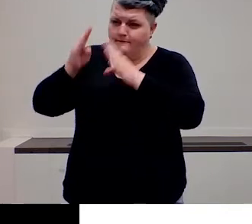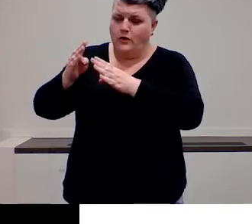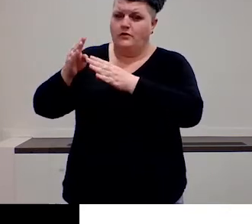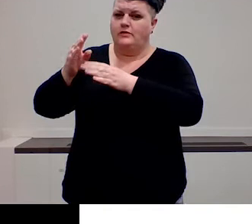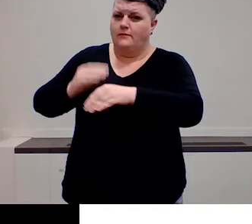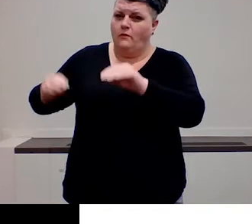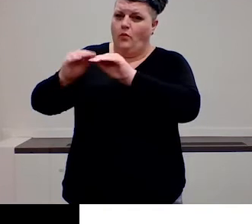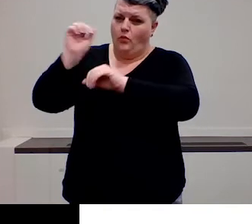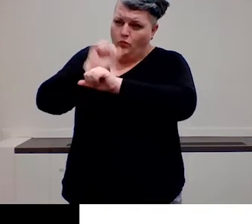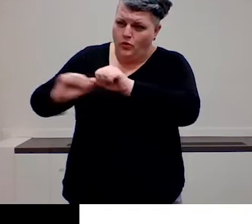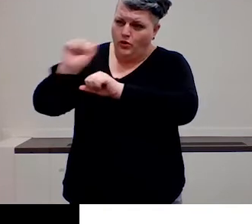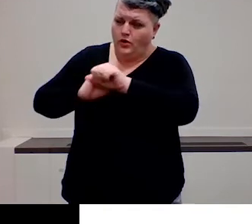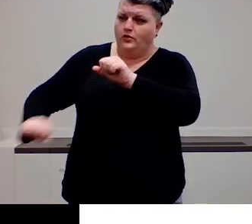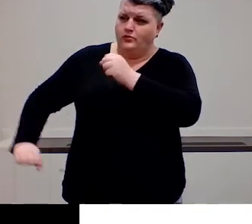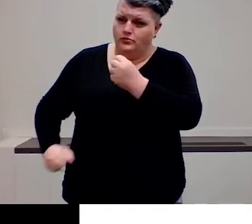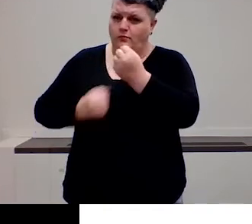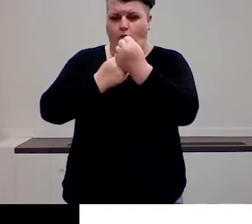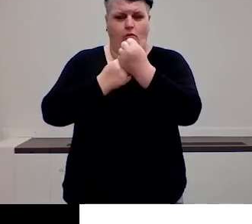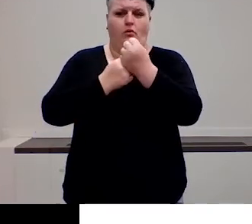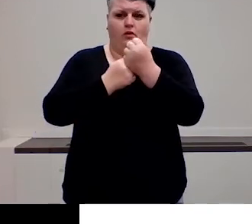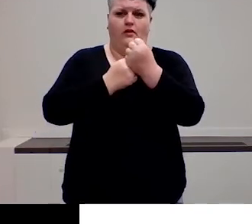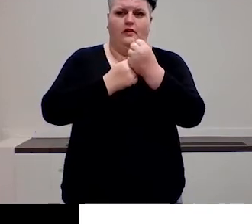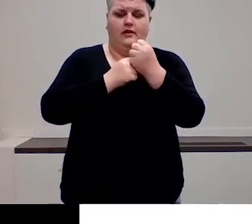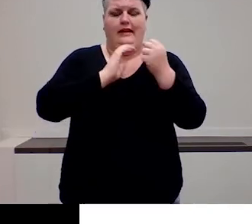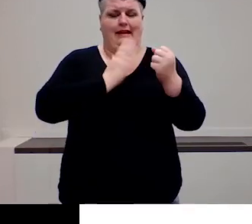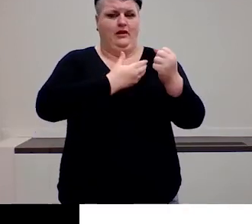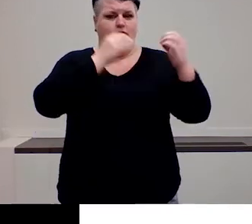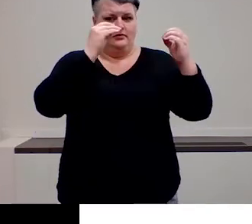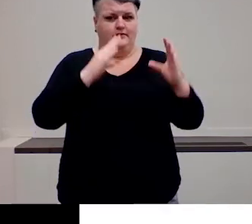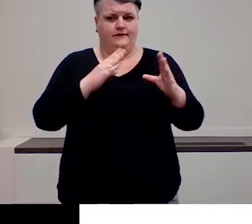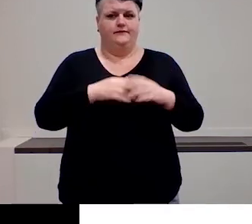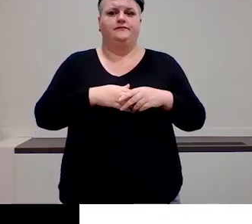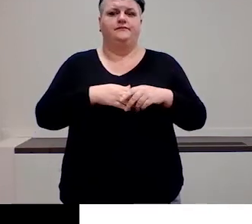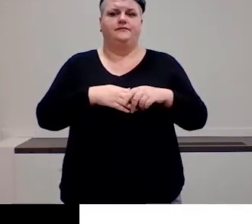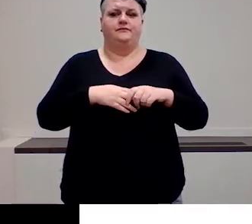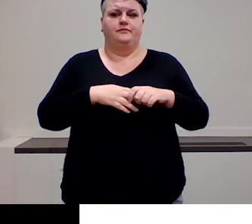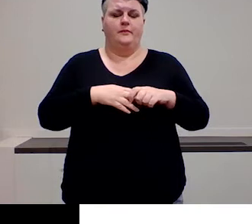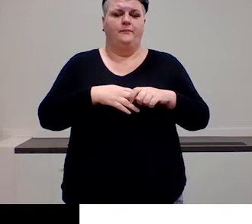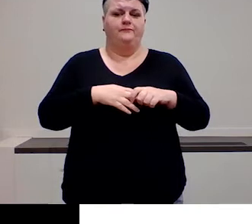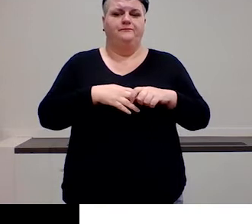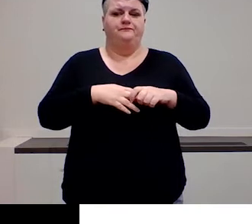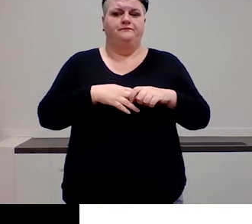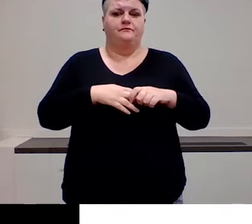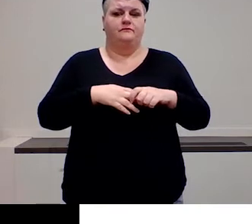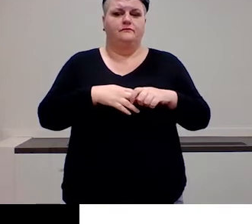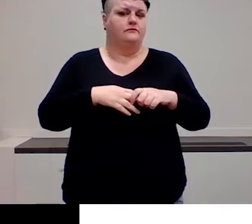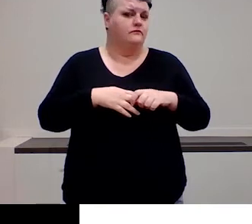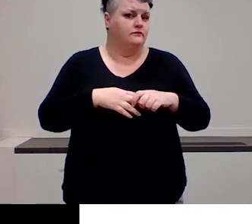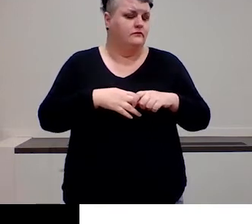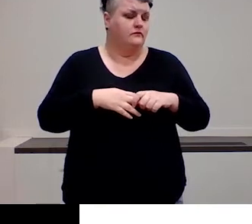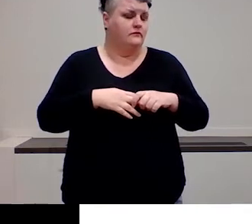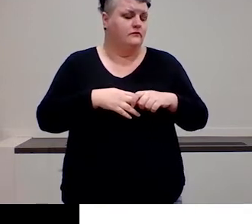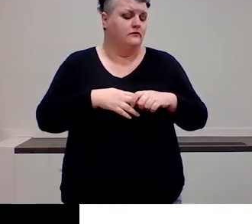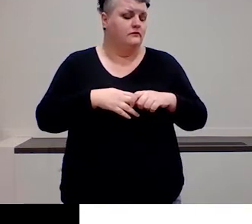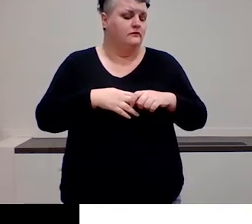work to find ways to support and assist our teachers. I'm not sure that, I